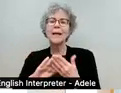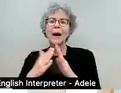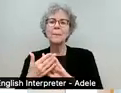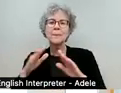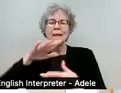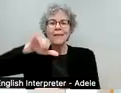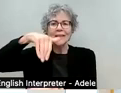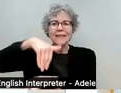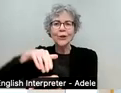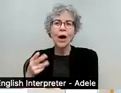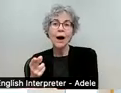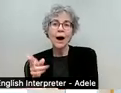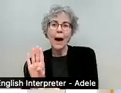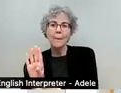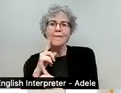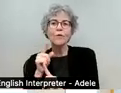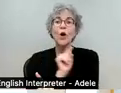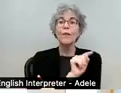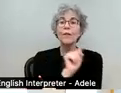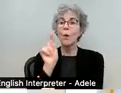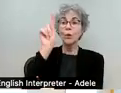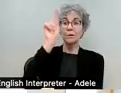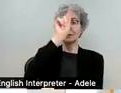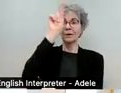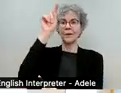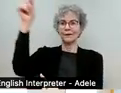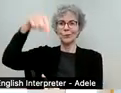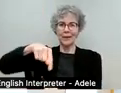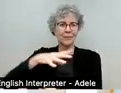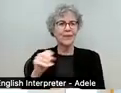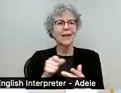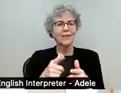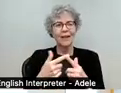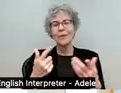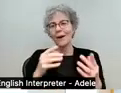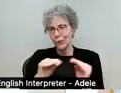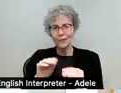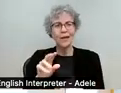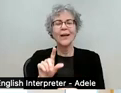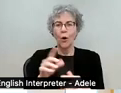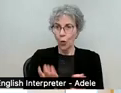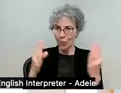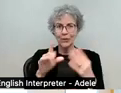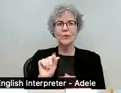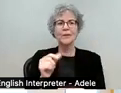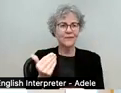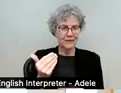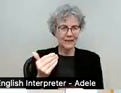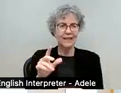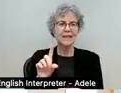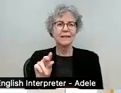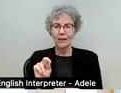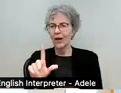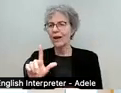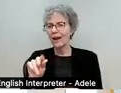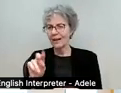then, we've gone into the West Donlands, where we have 13 suites, and that's a seniors focused building that we have also with Toronto